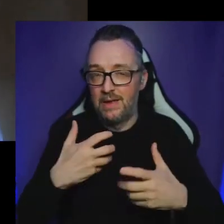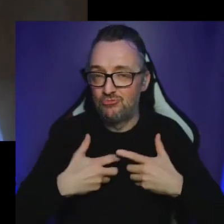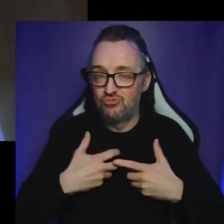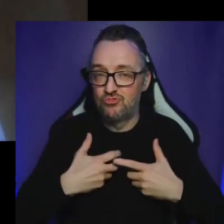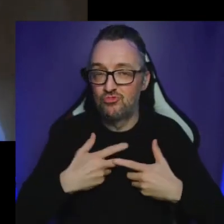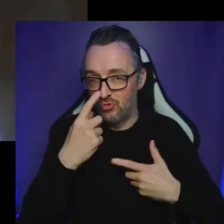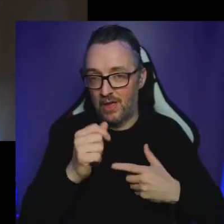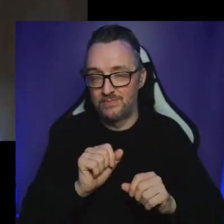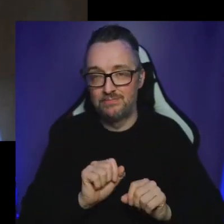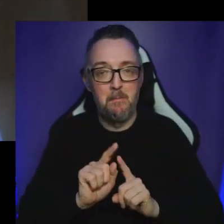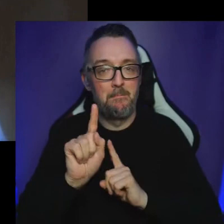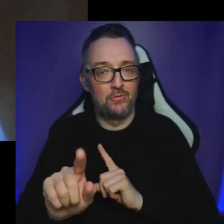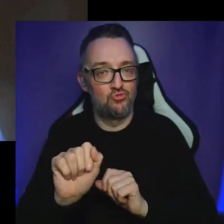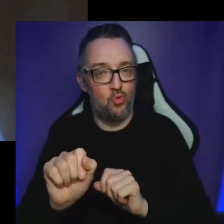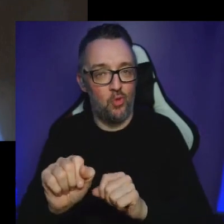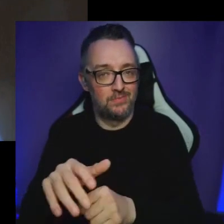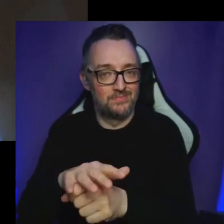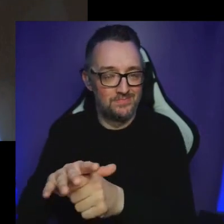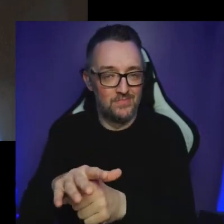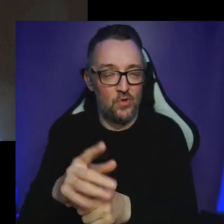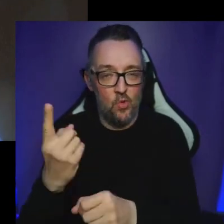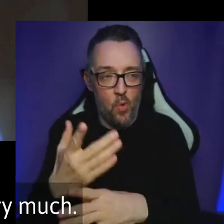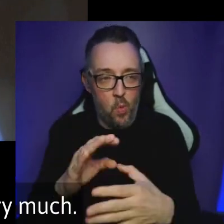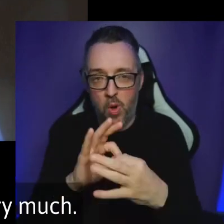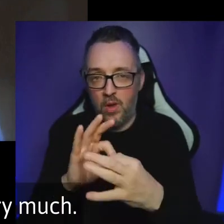own stakeholders or the people that you work with,